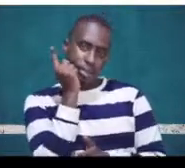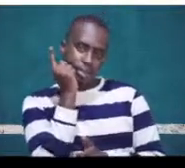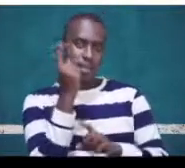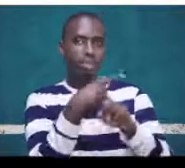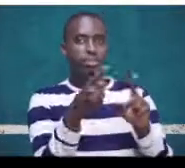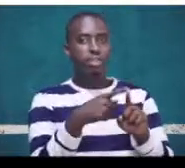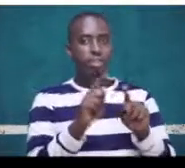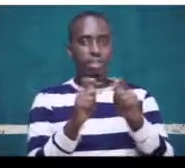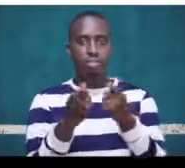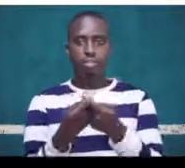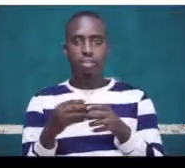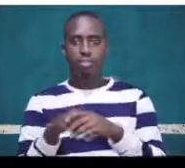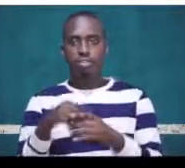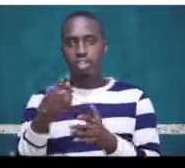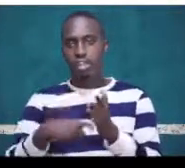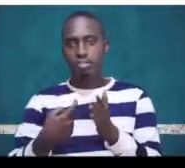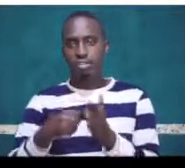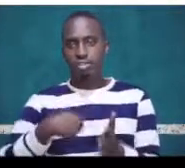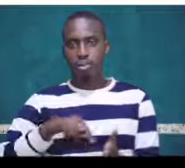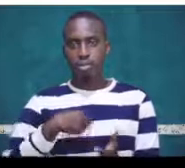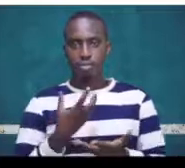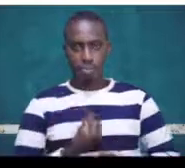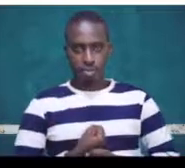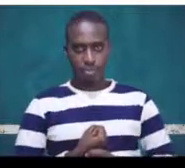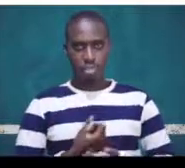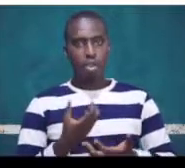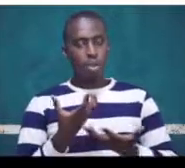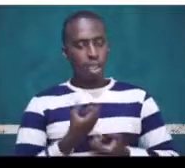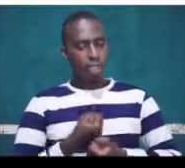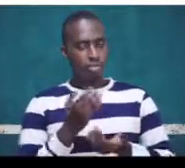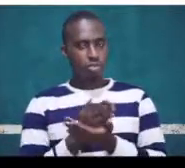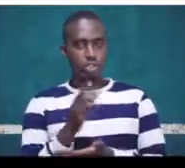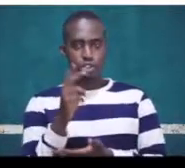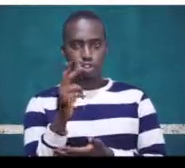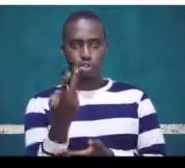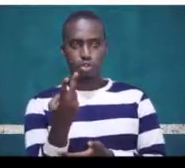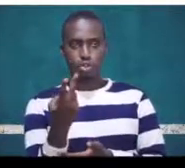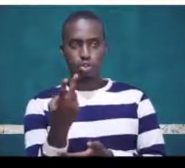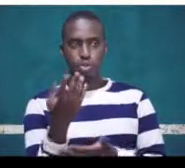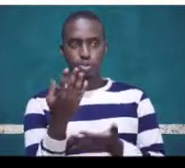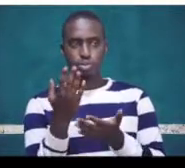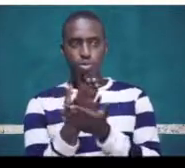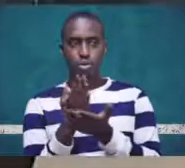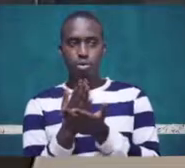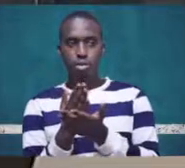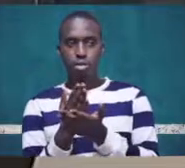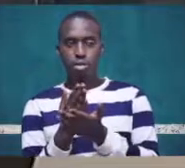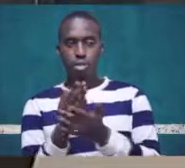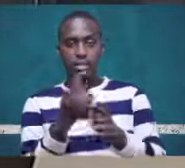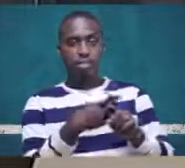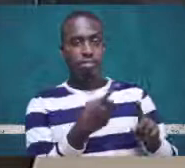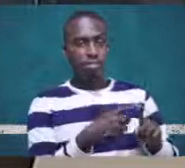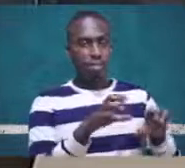different types of taxes that we have. We have actually you can classify the taxes into 2